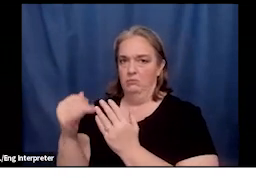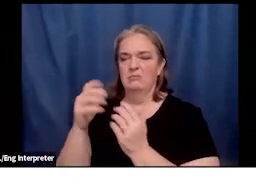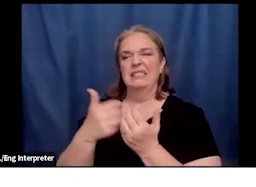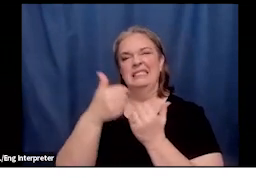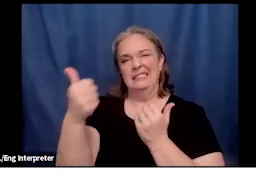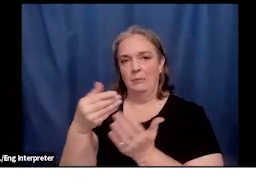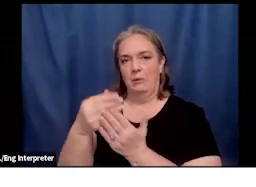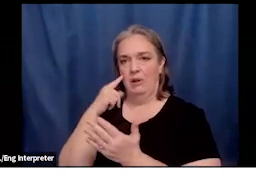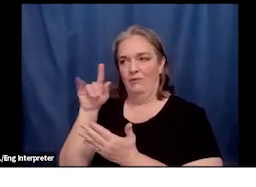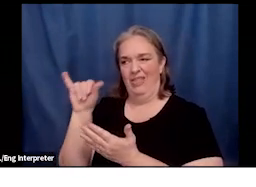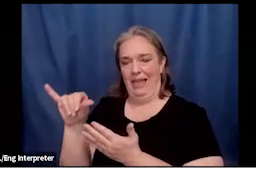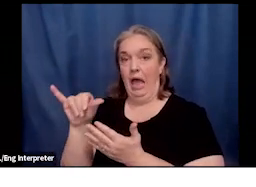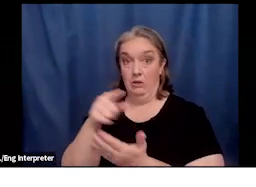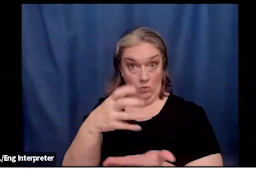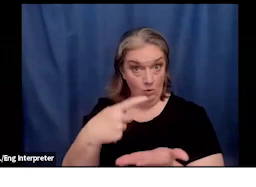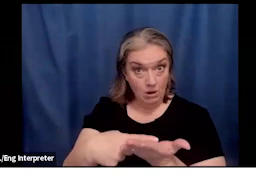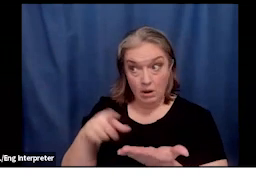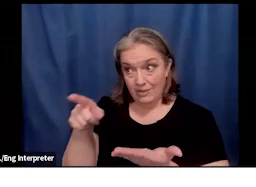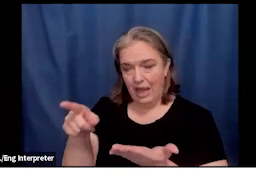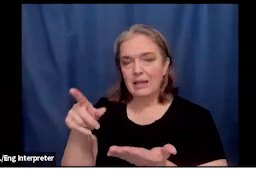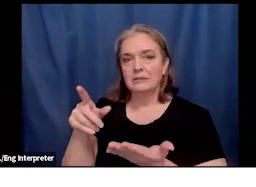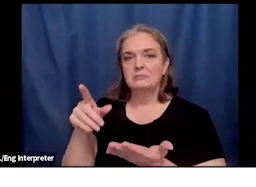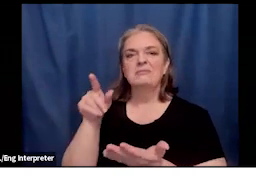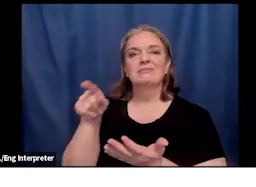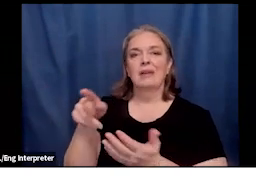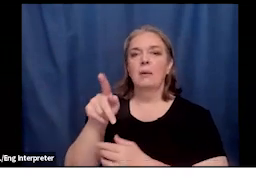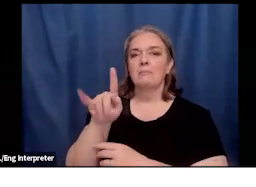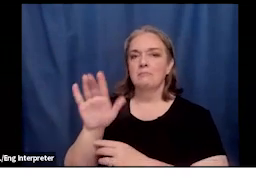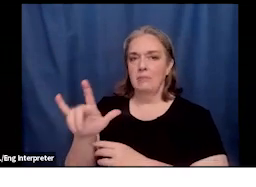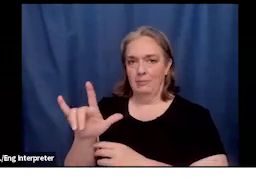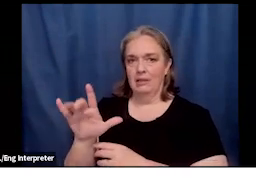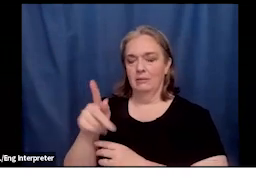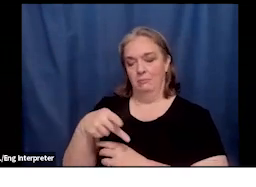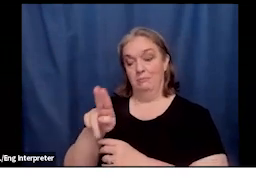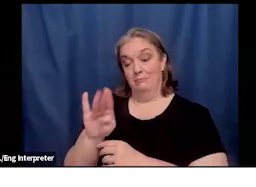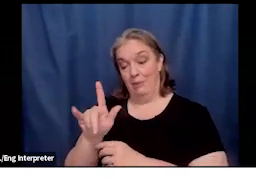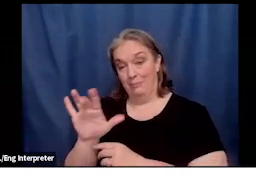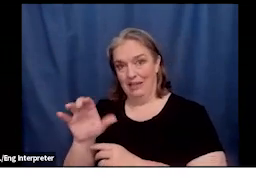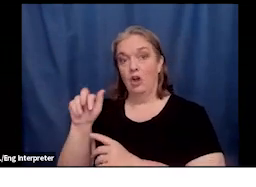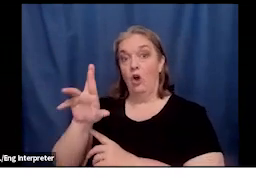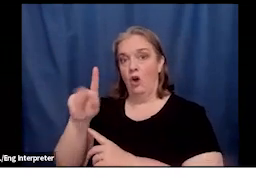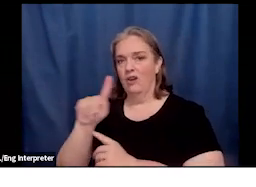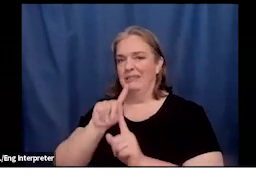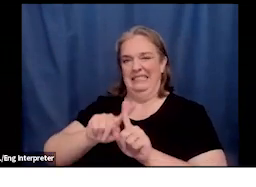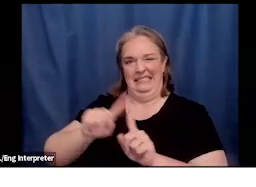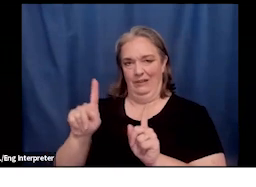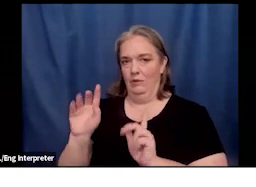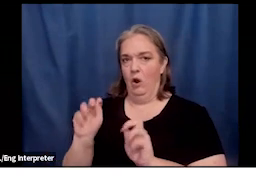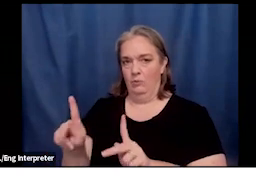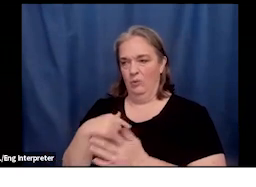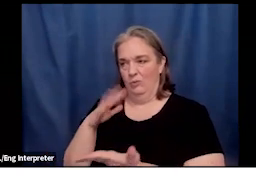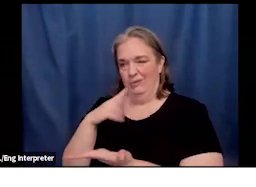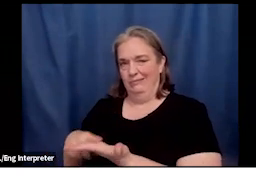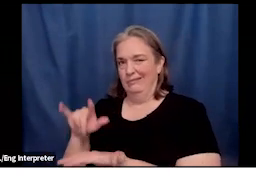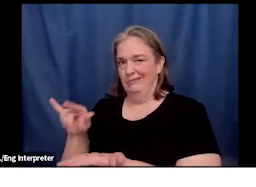with you if that's something you want to explore. But we don't do public art projects through this particular grant opportunity. Similar in that